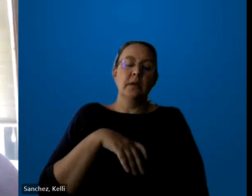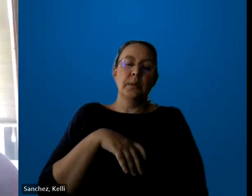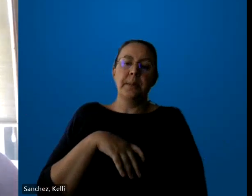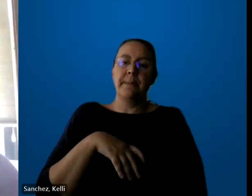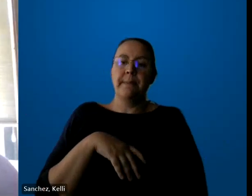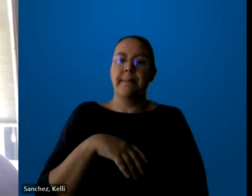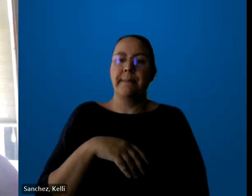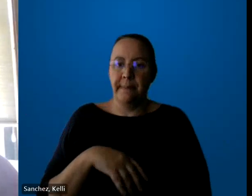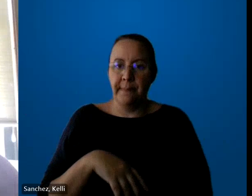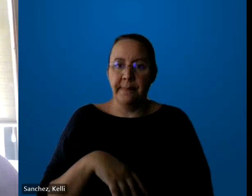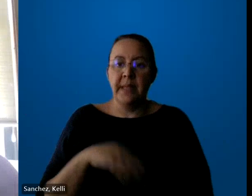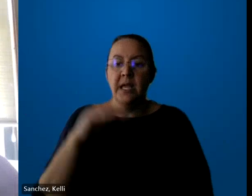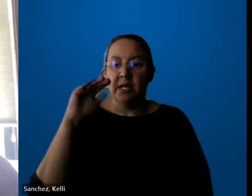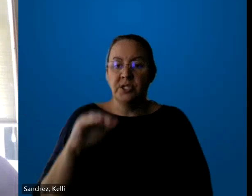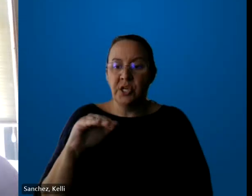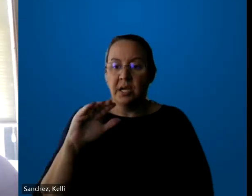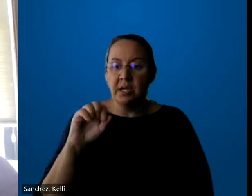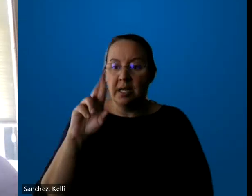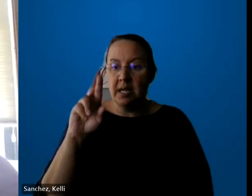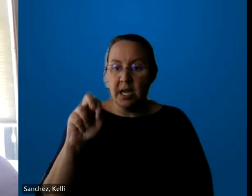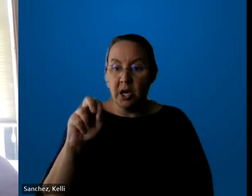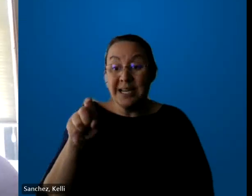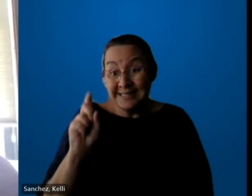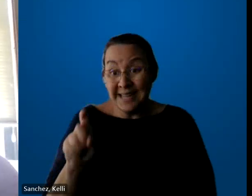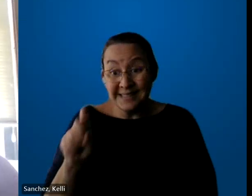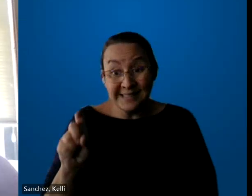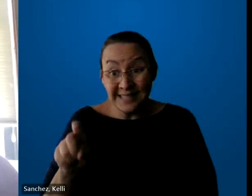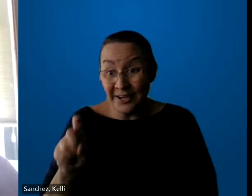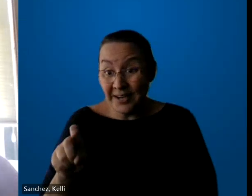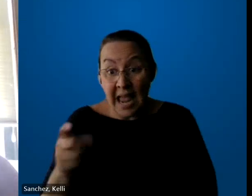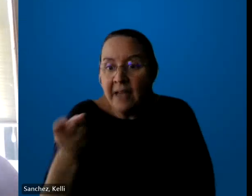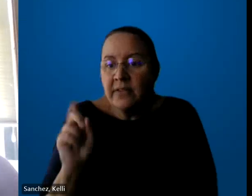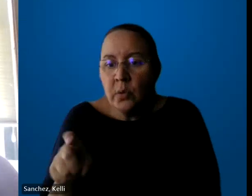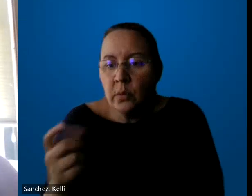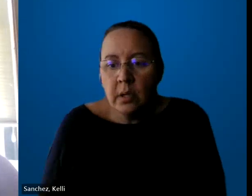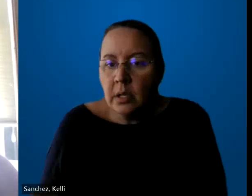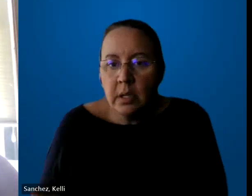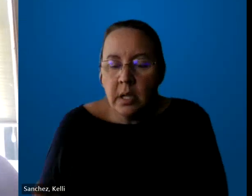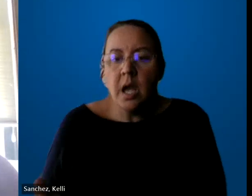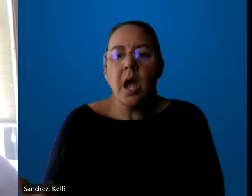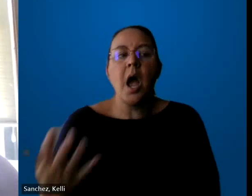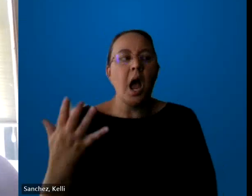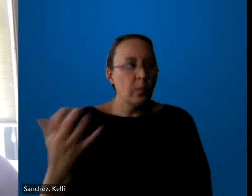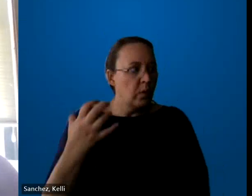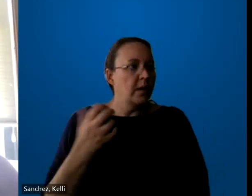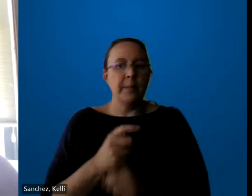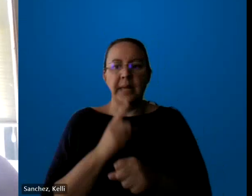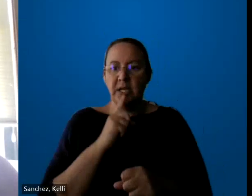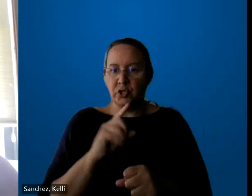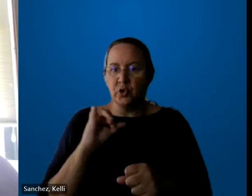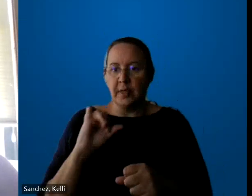like, childcare is necessary in this. Like, I wanted to